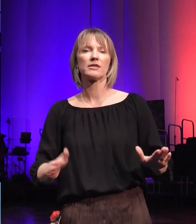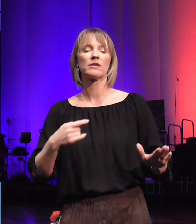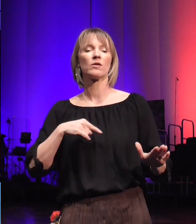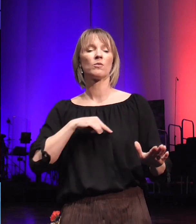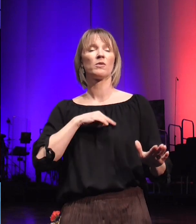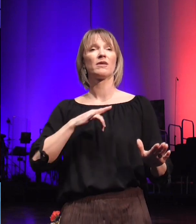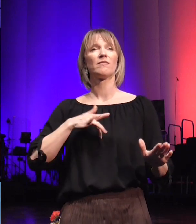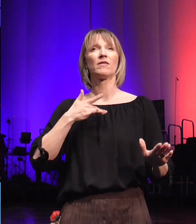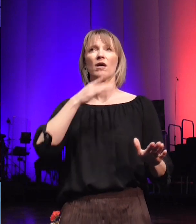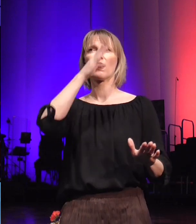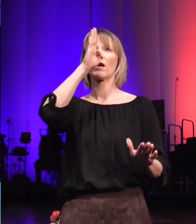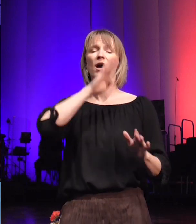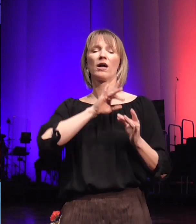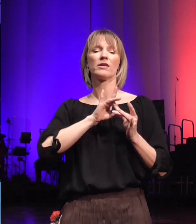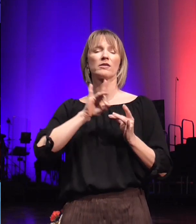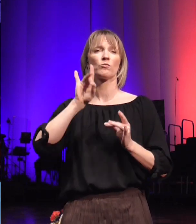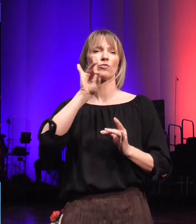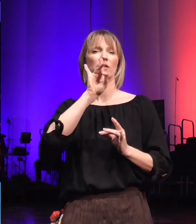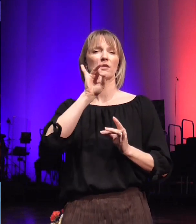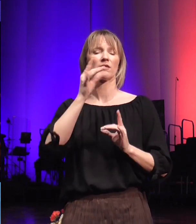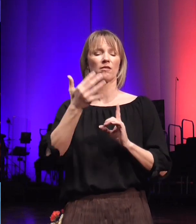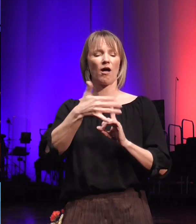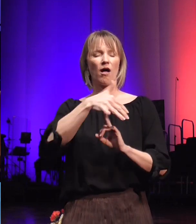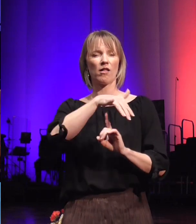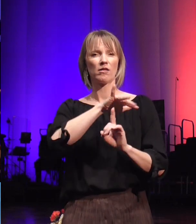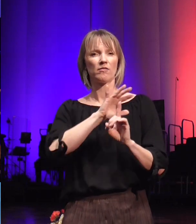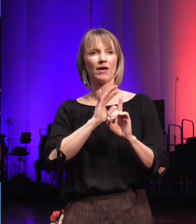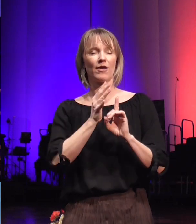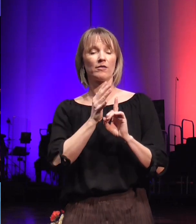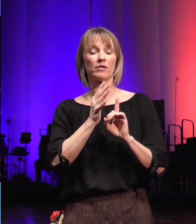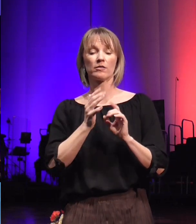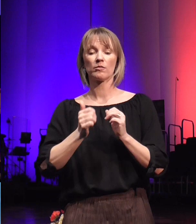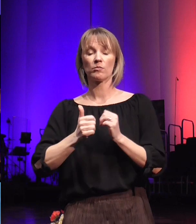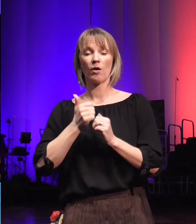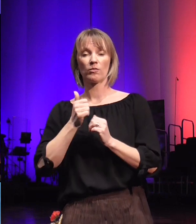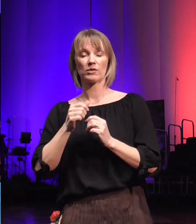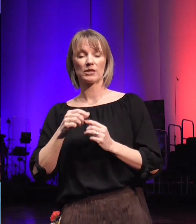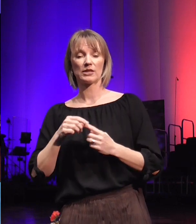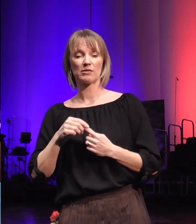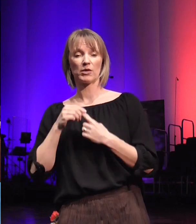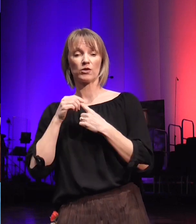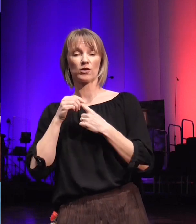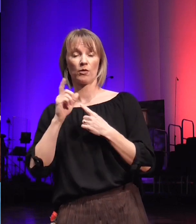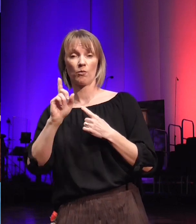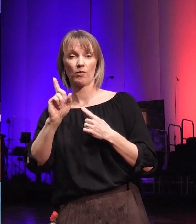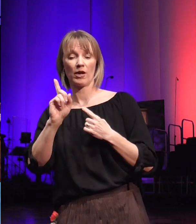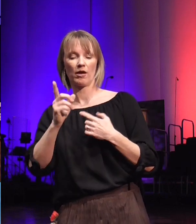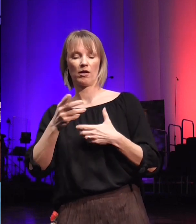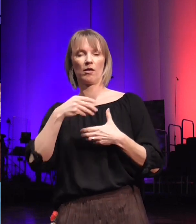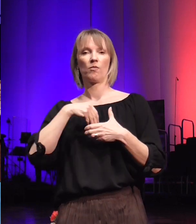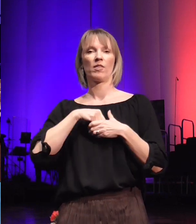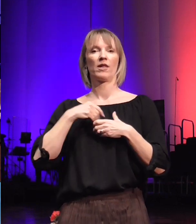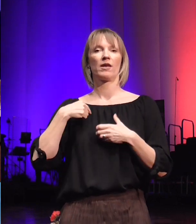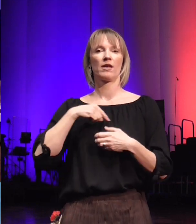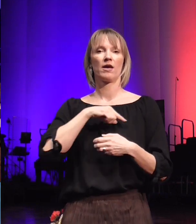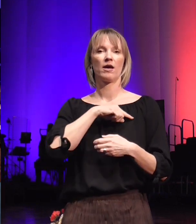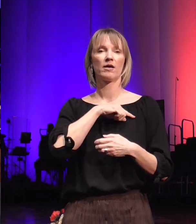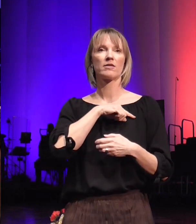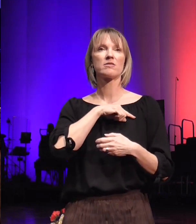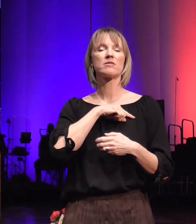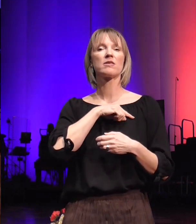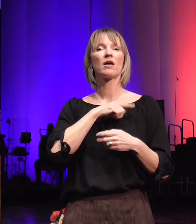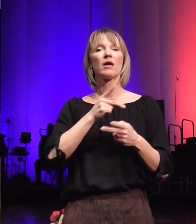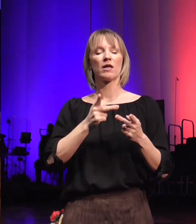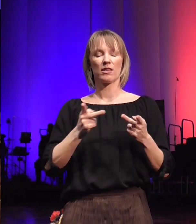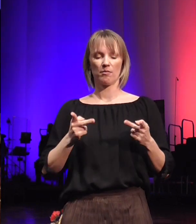of God all around us, and most especially within us. That place